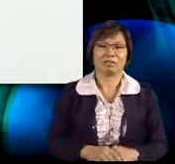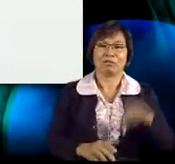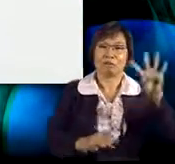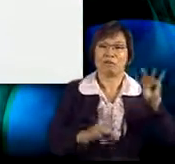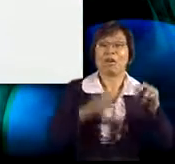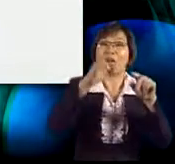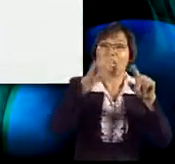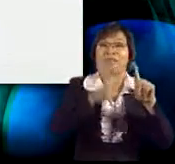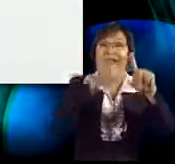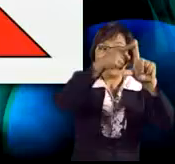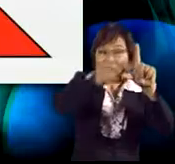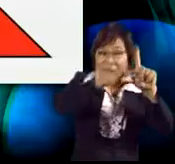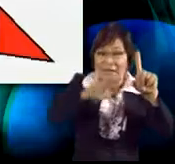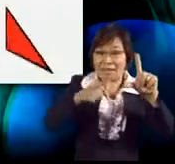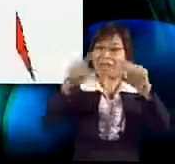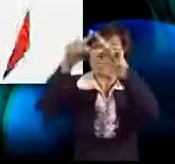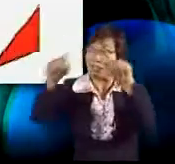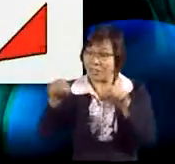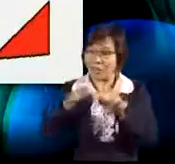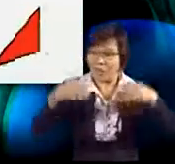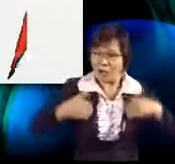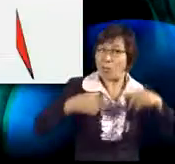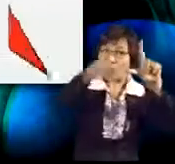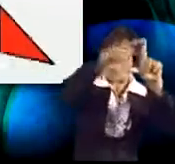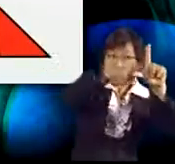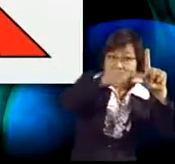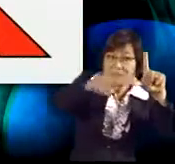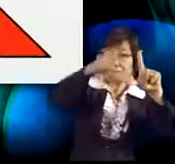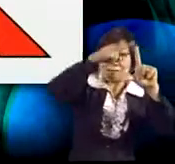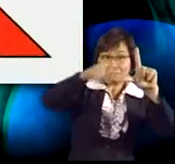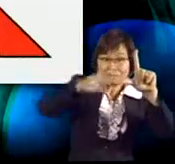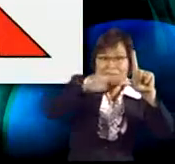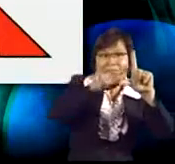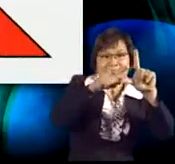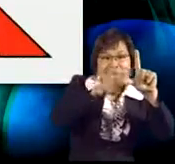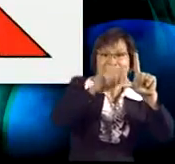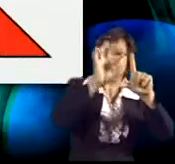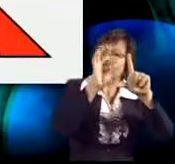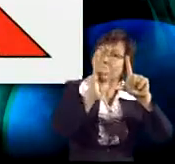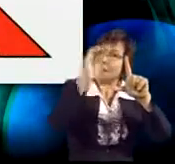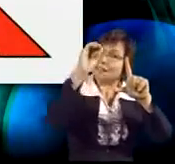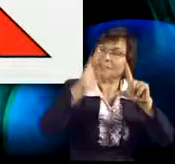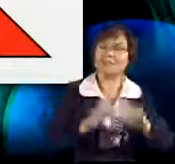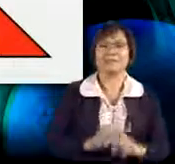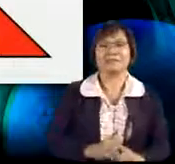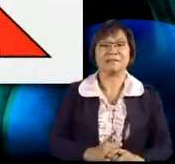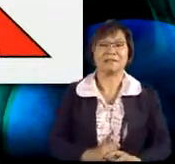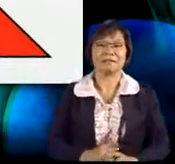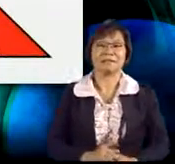4. Right-angled triangle. This triangle has one right angle which is 90 degrees.